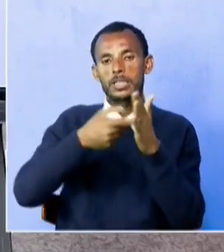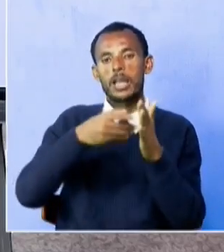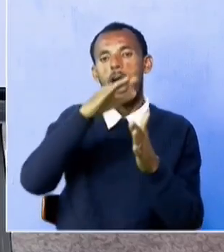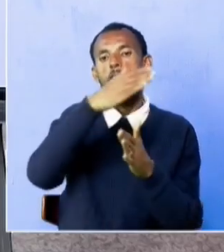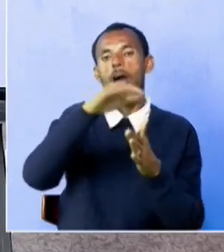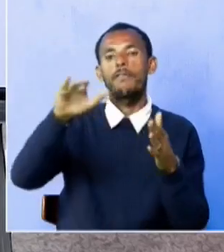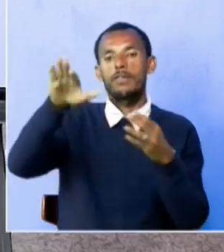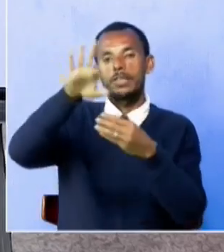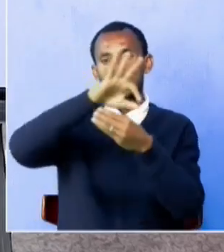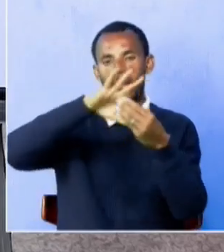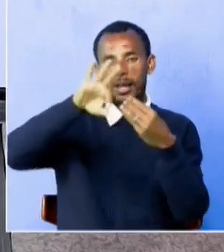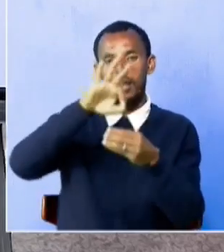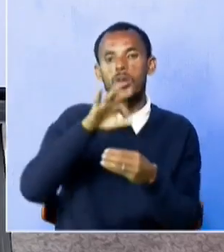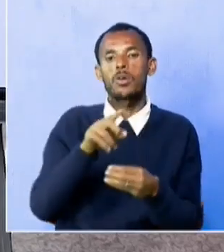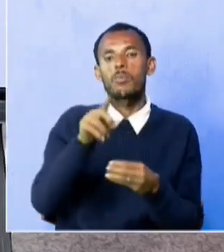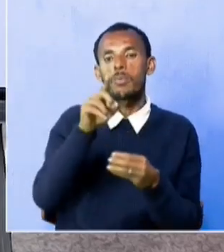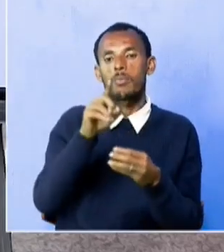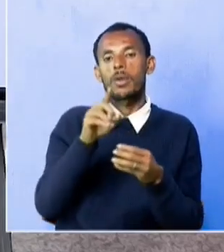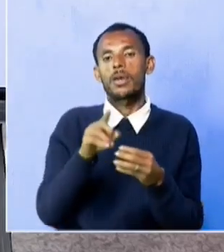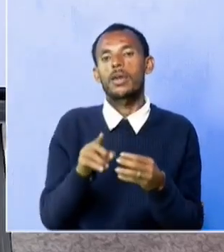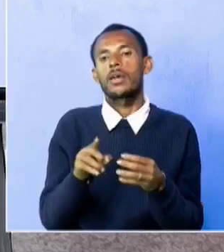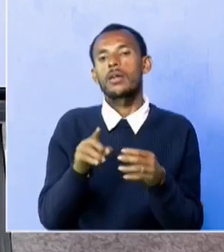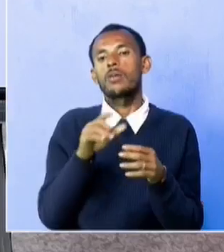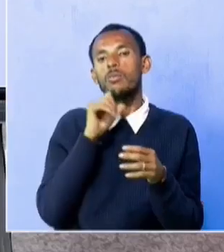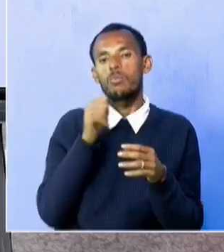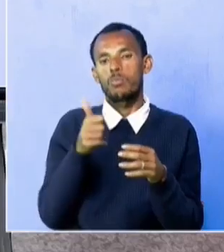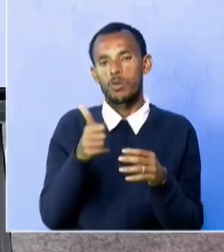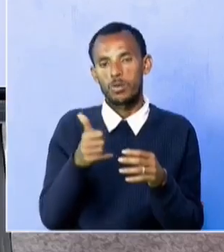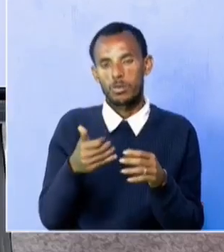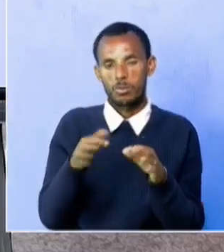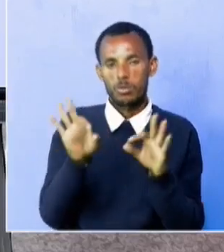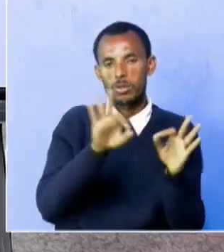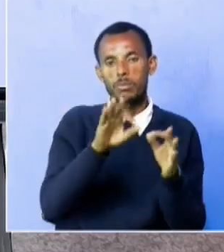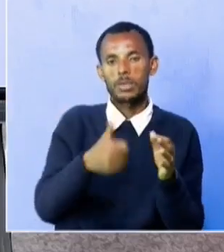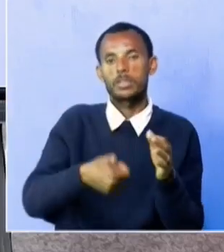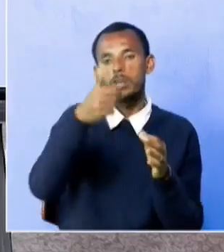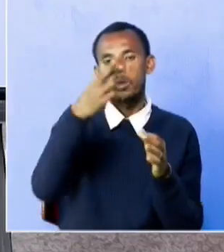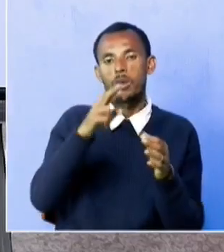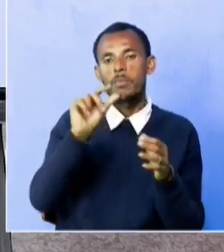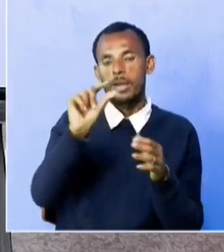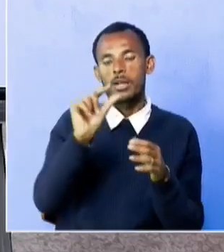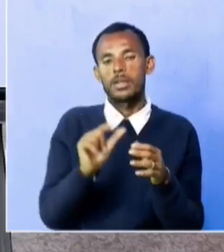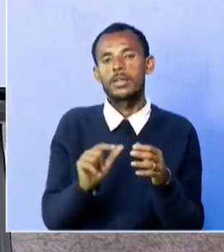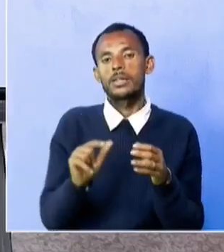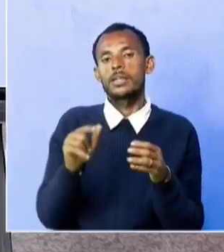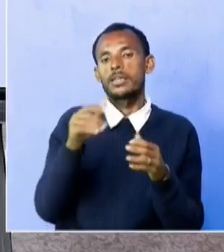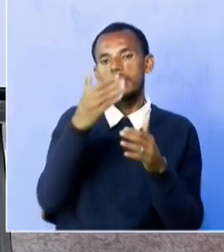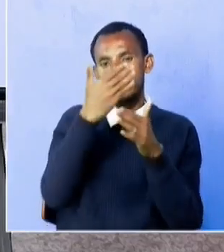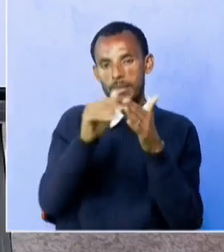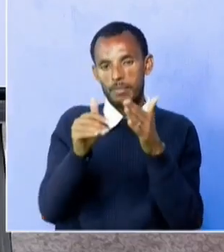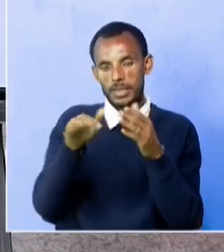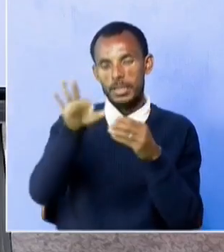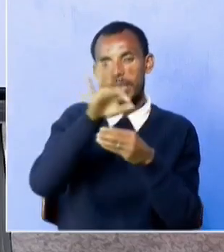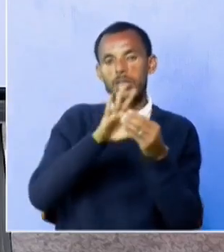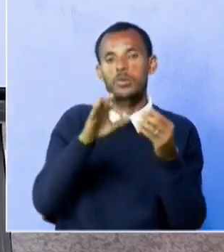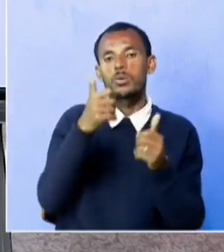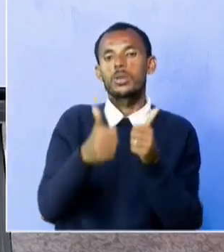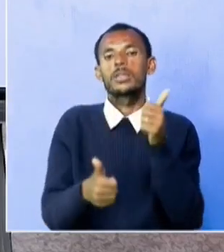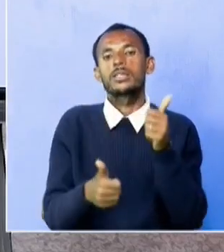So you cannot put in major and minor. Usually, a semicircle is a circle whose degree measure